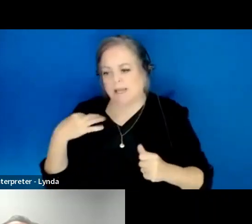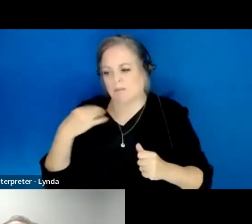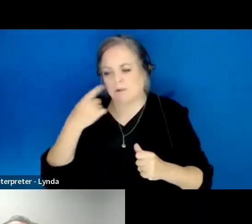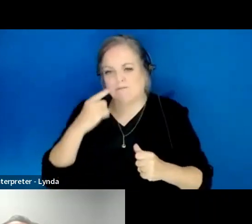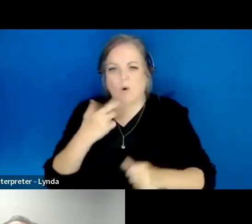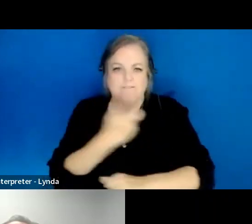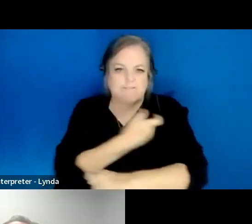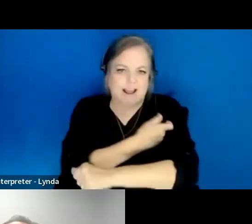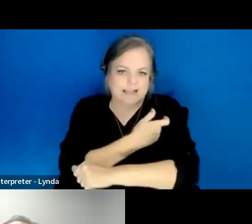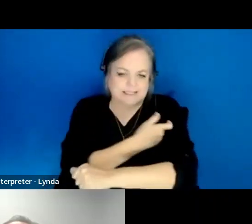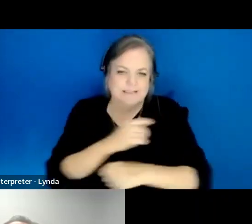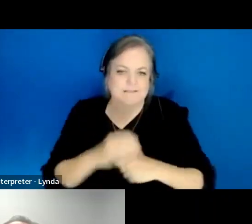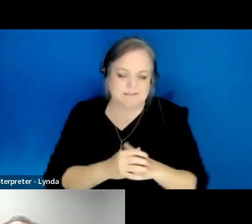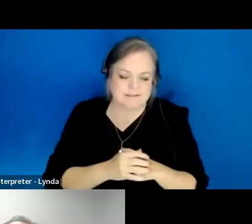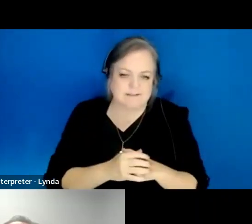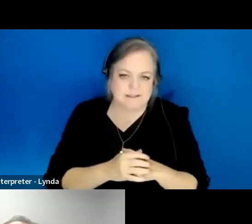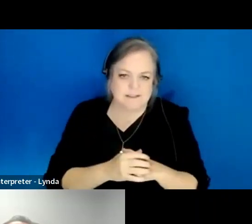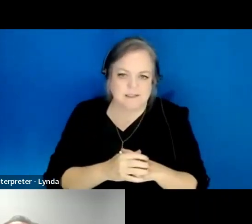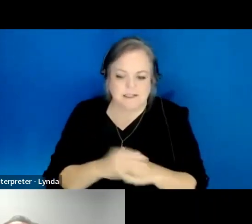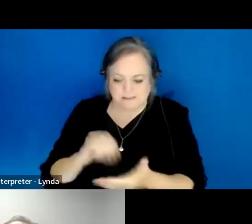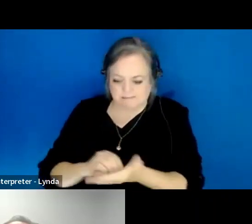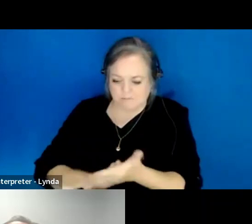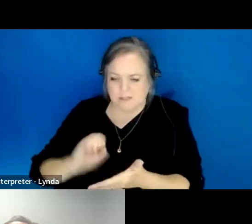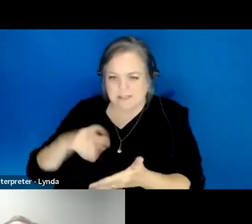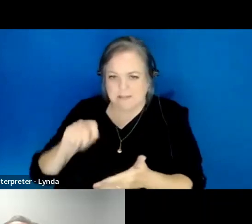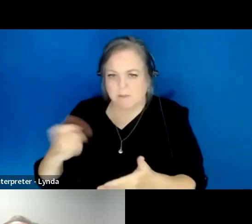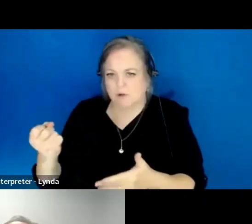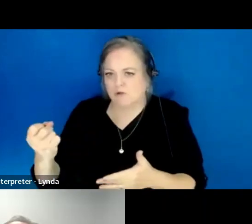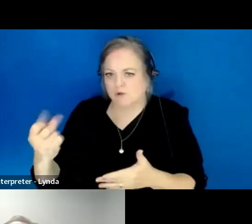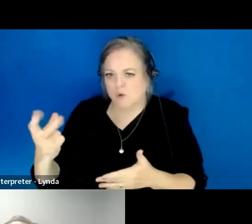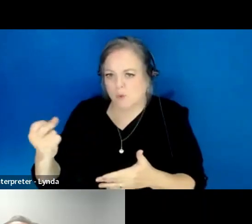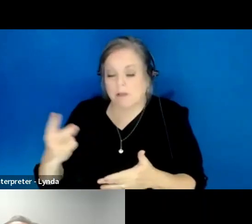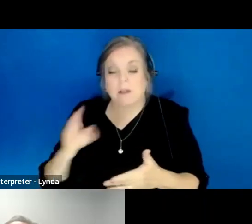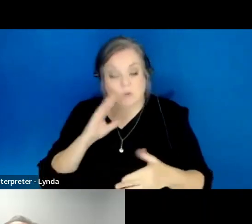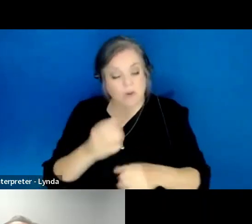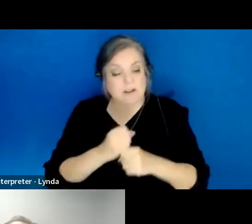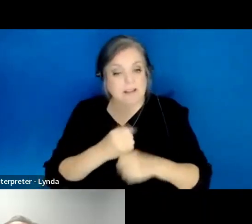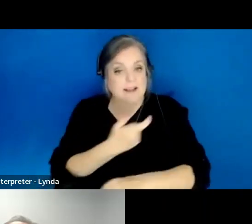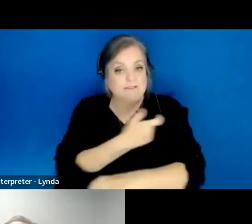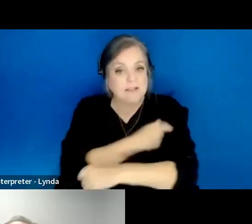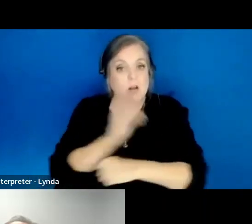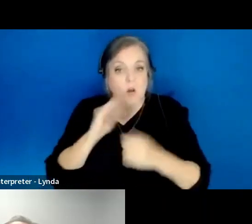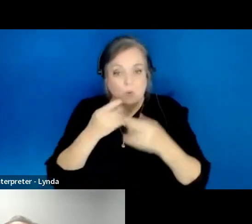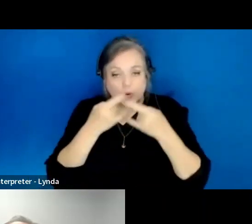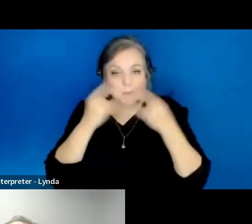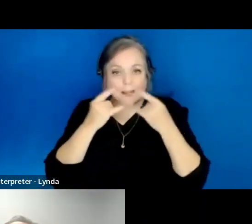vaccine. So put that on your calendar. And so I'll get a vaccine. I'll wear a